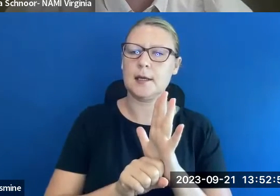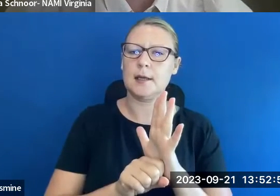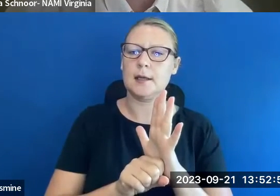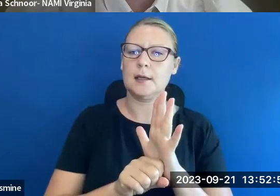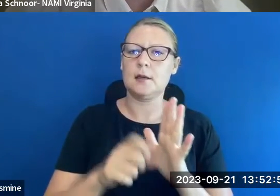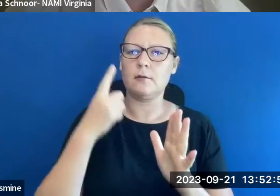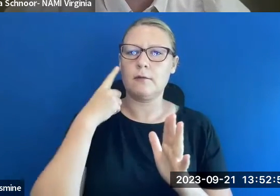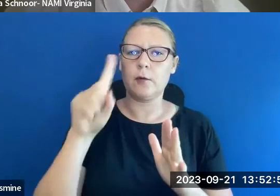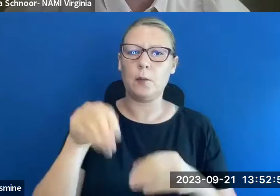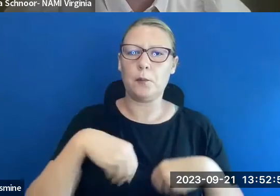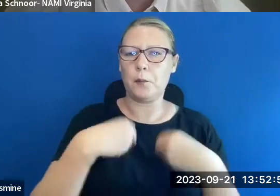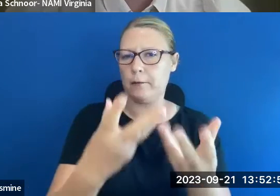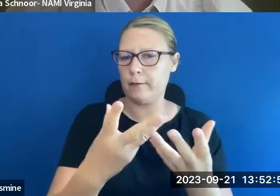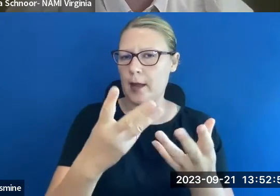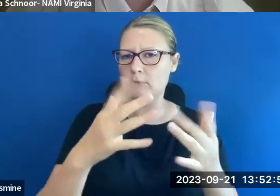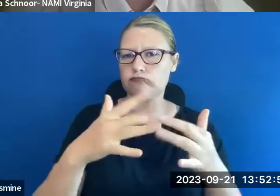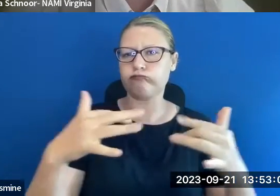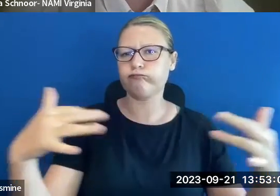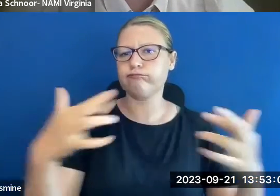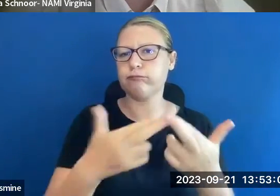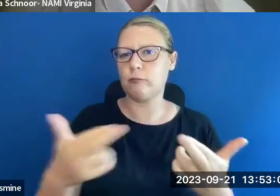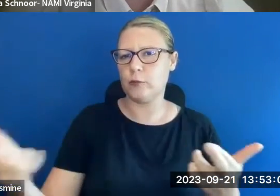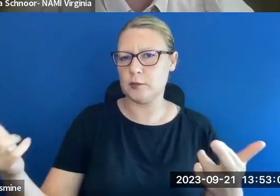of resources depending on their needs.